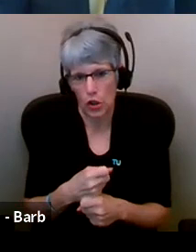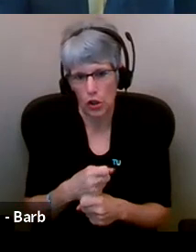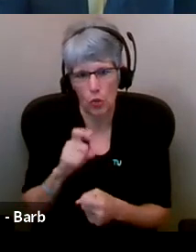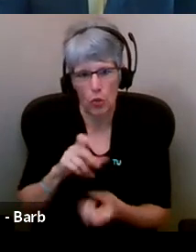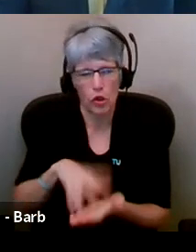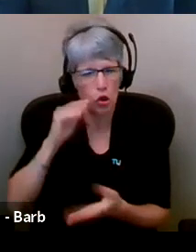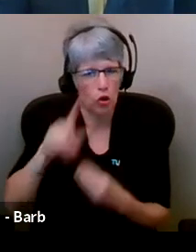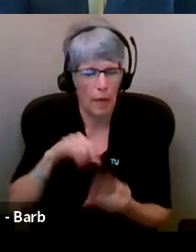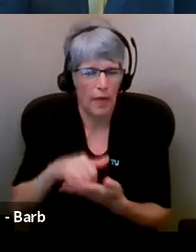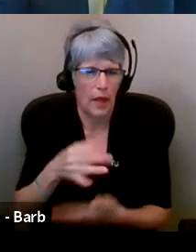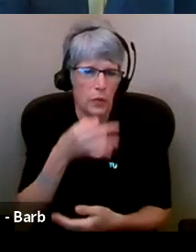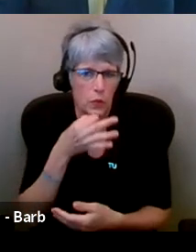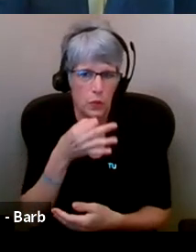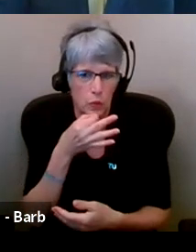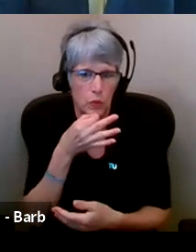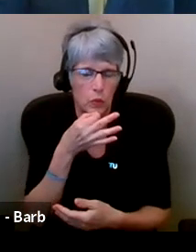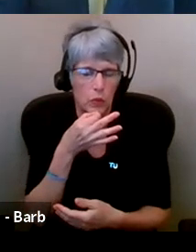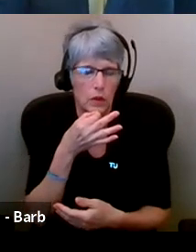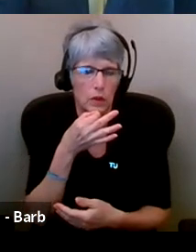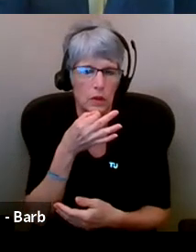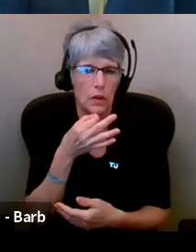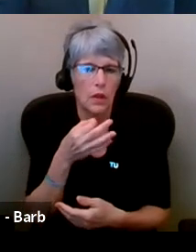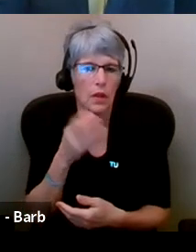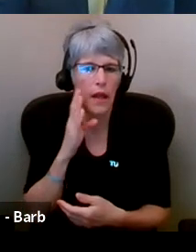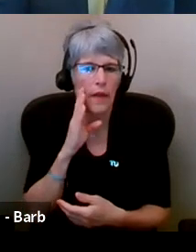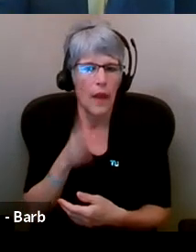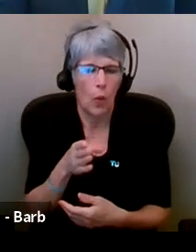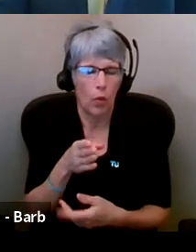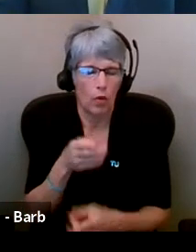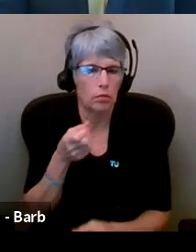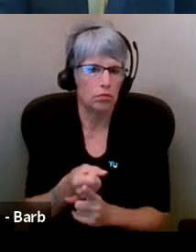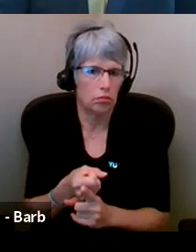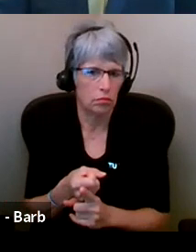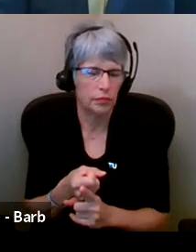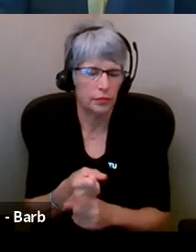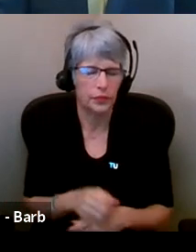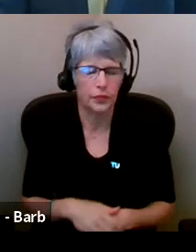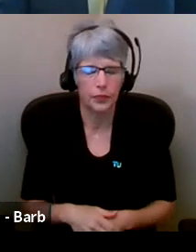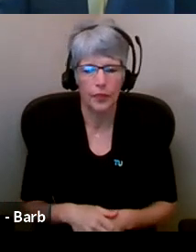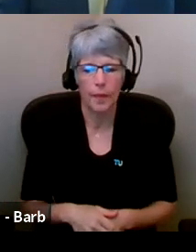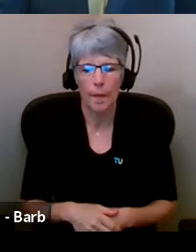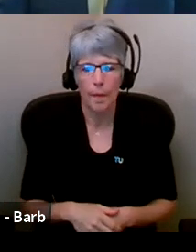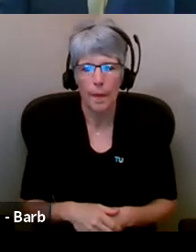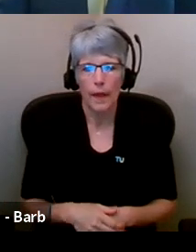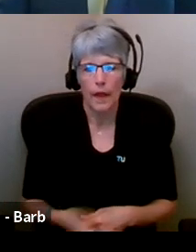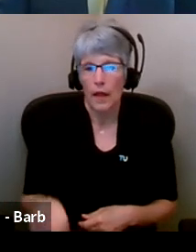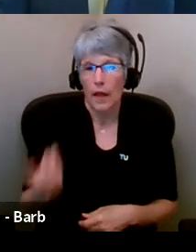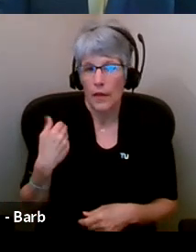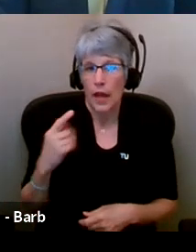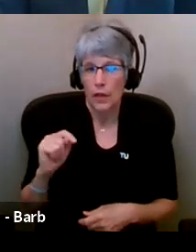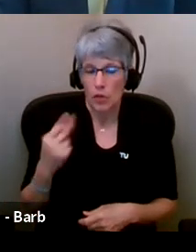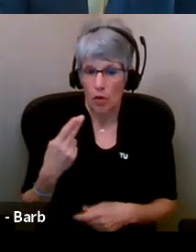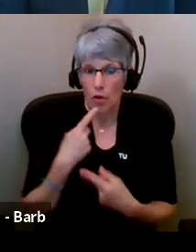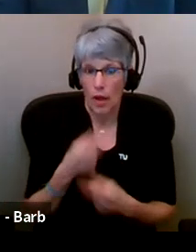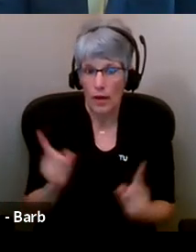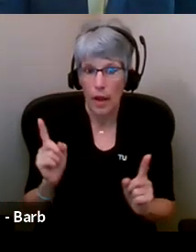fairly shortly, and that will indeed have a great impact. As I announced when we had the last town hall, we do